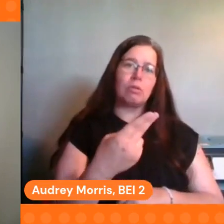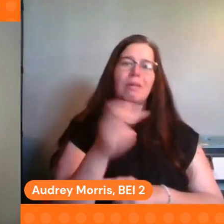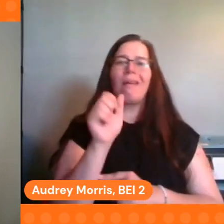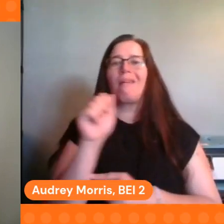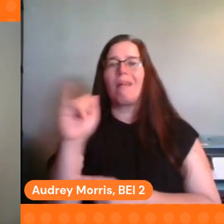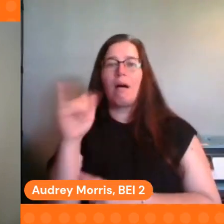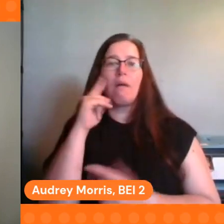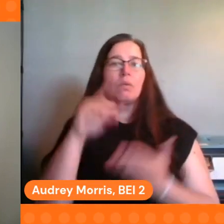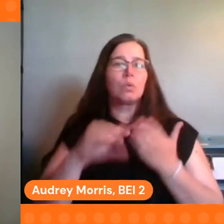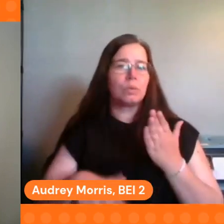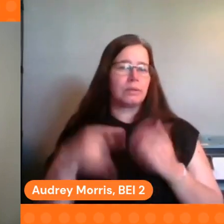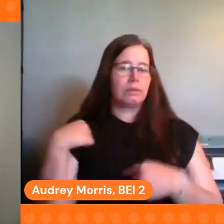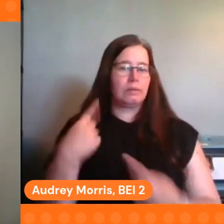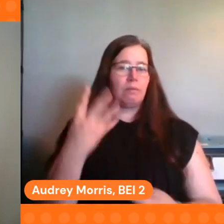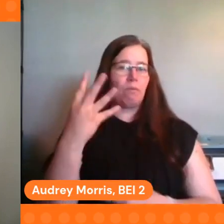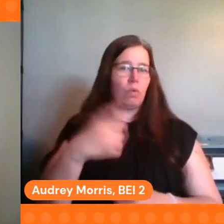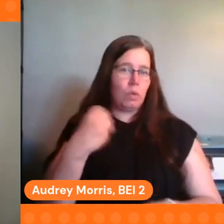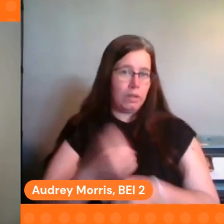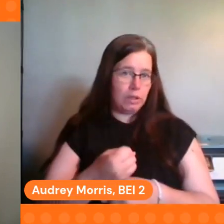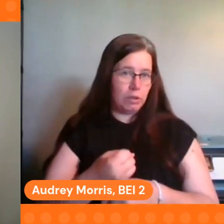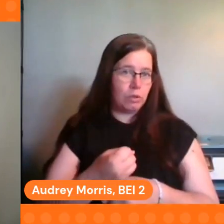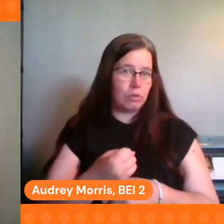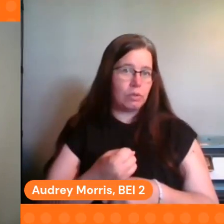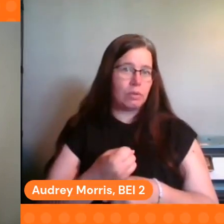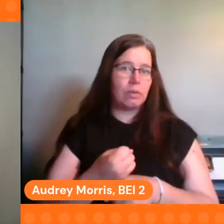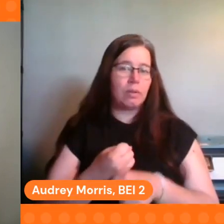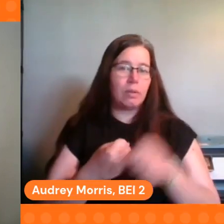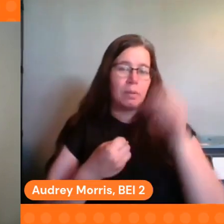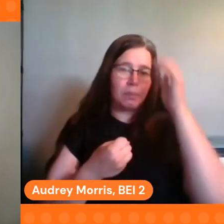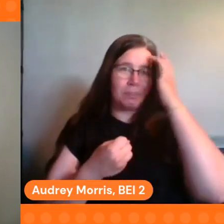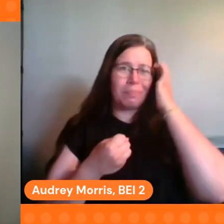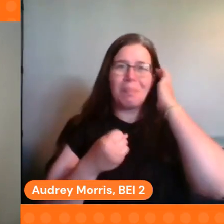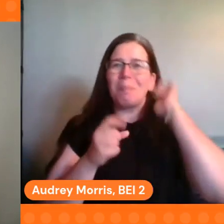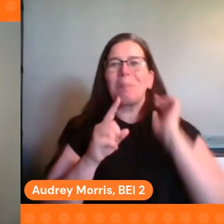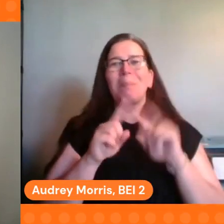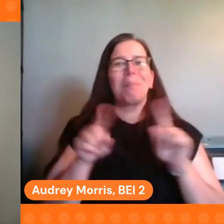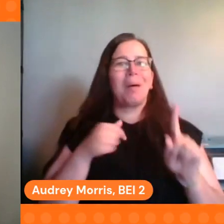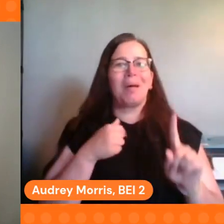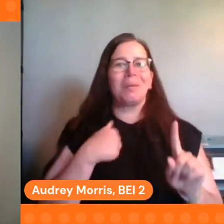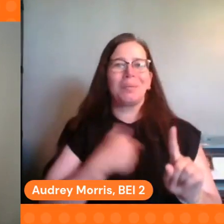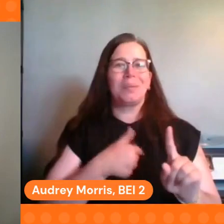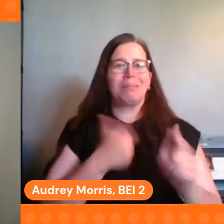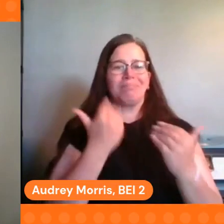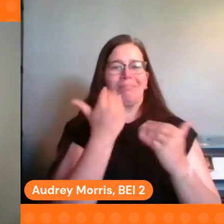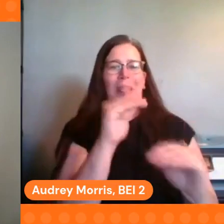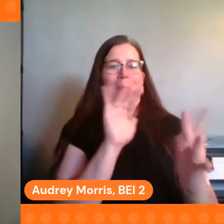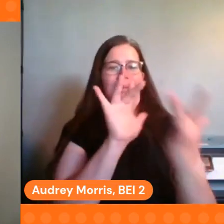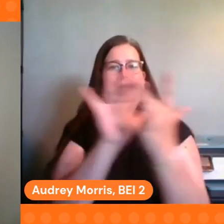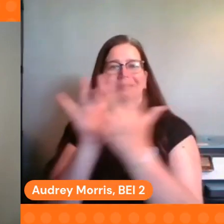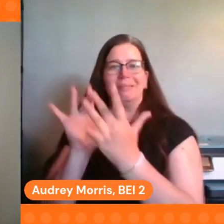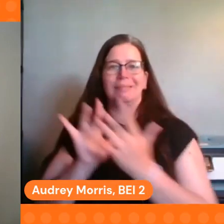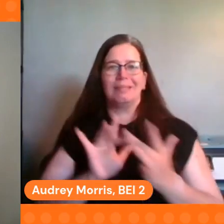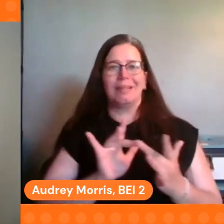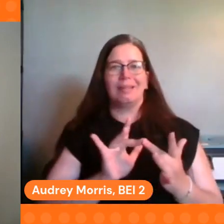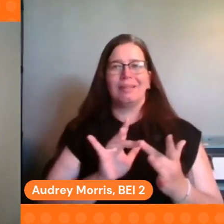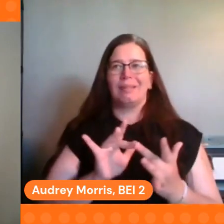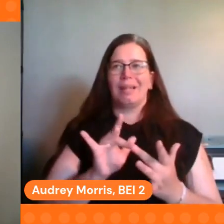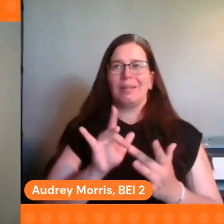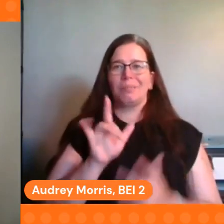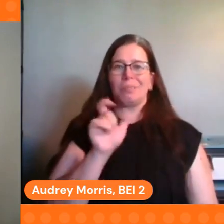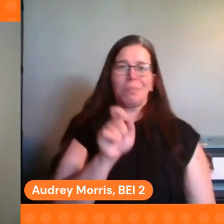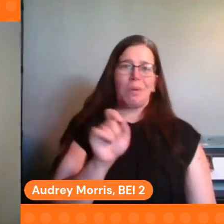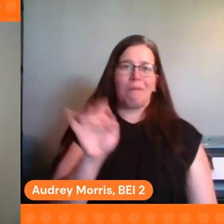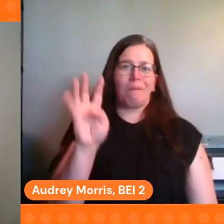for 4 years, and we only reach like 0.4% of all A for all K-12 students